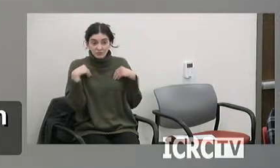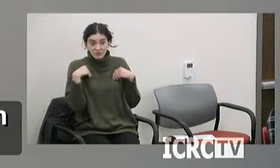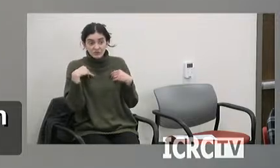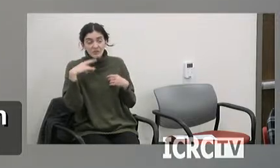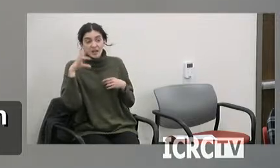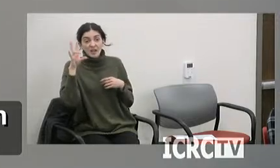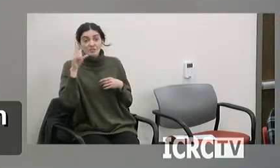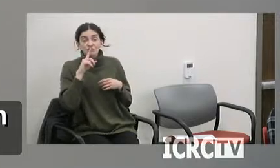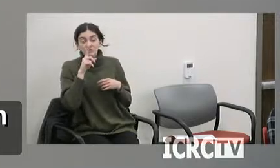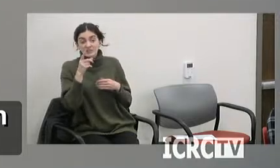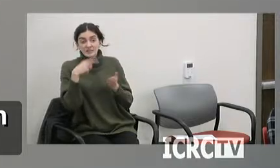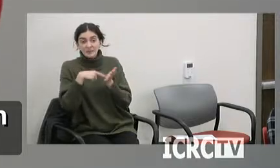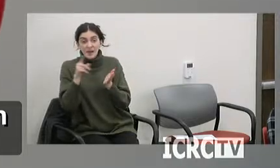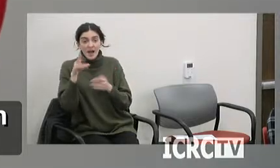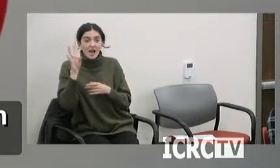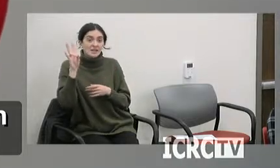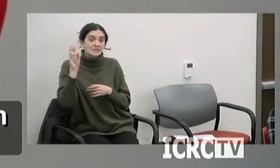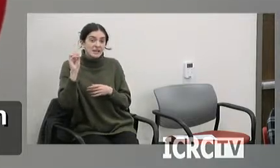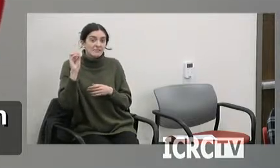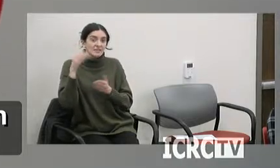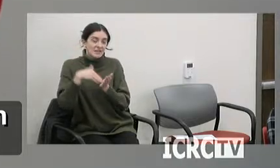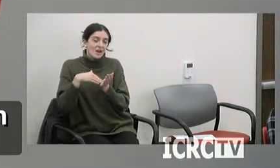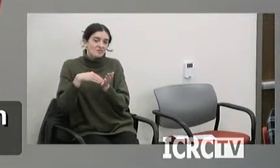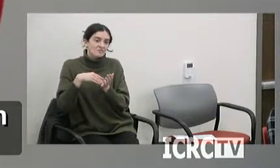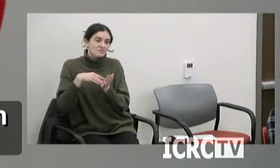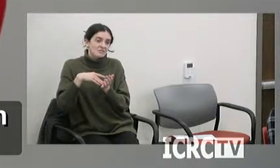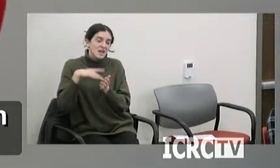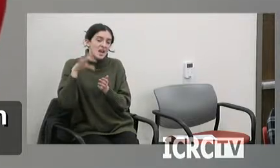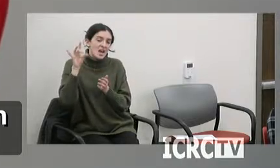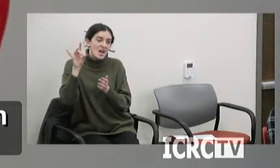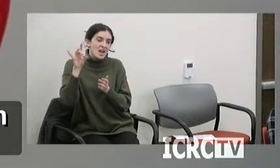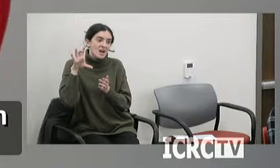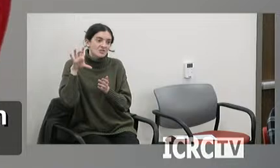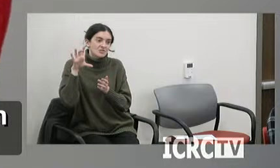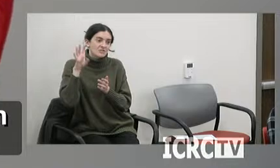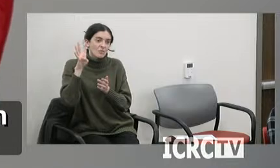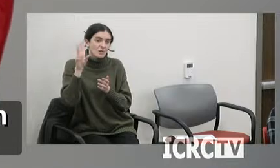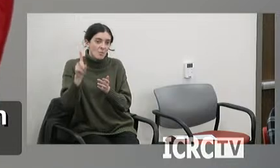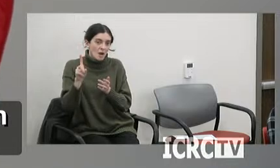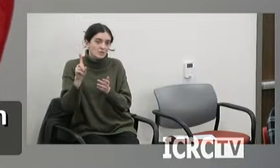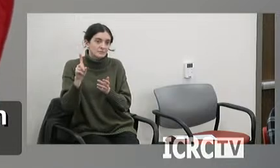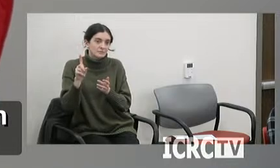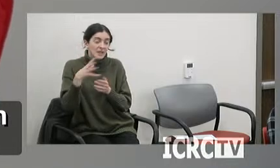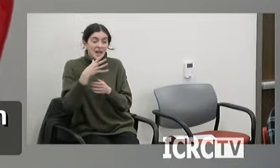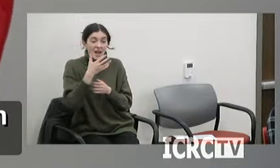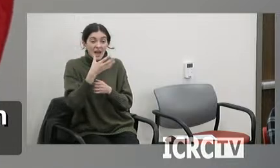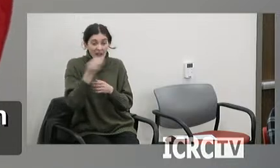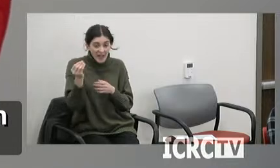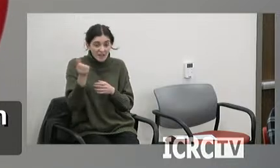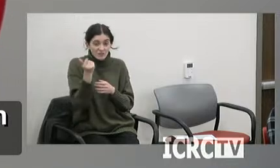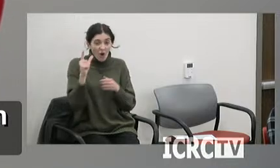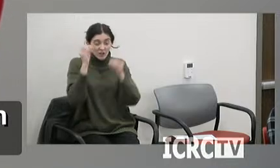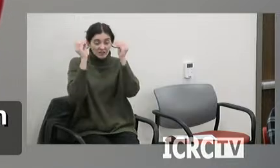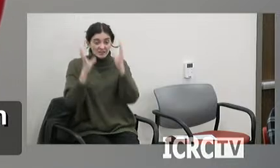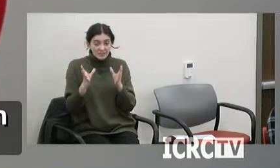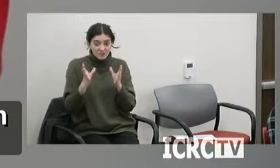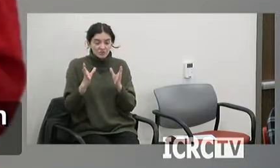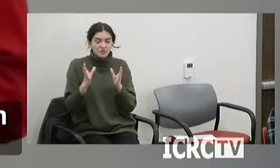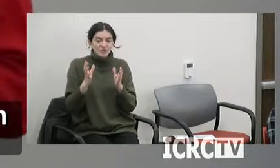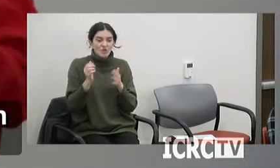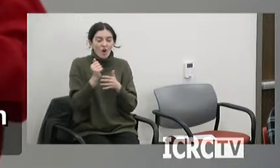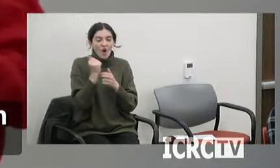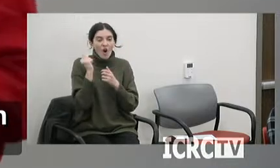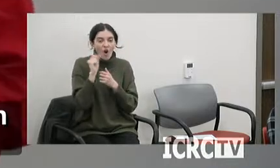$73,341. And there are 8 teachers in this department who have unanimously selected these items. So they have met with myself,